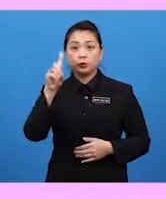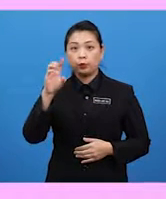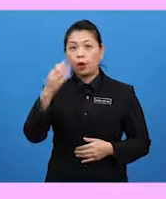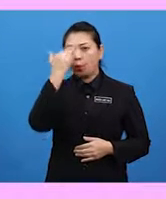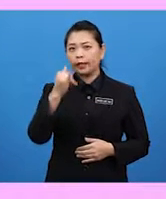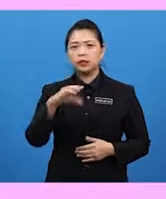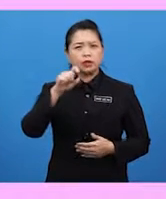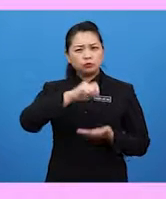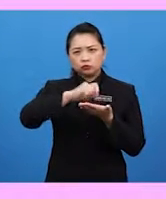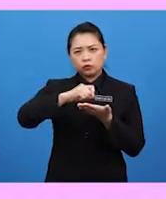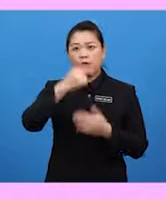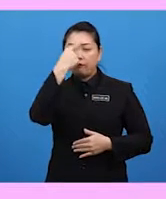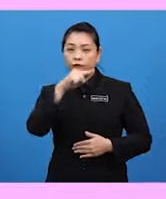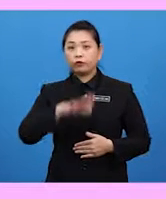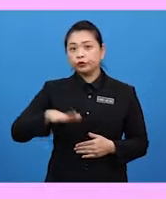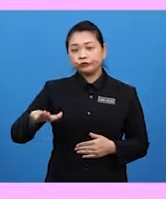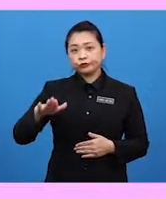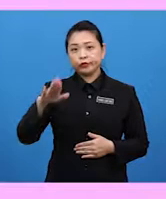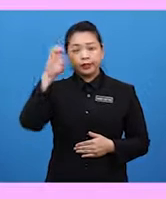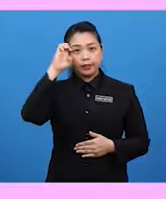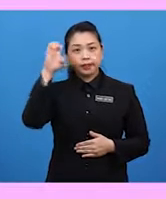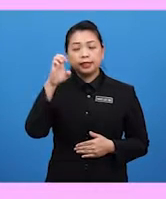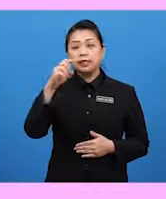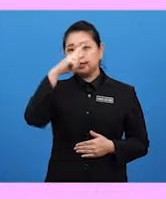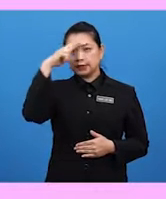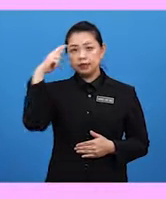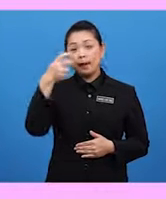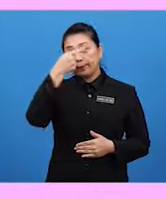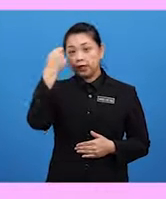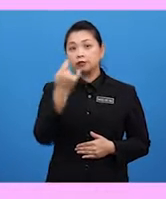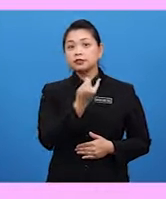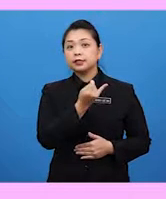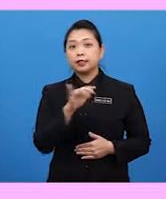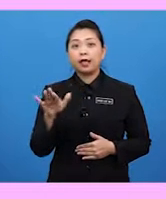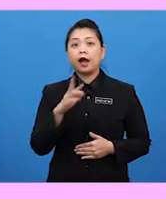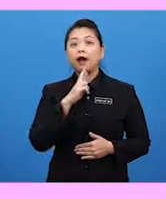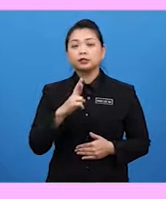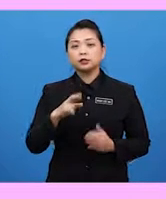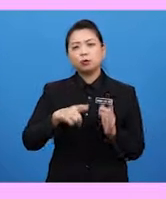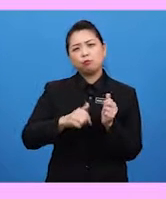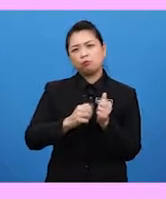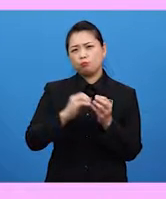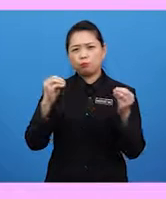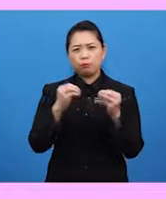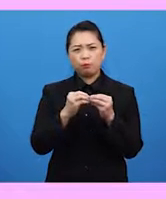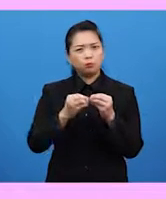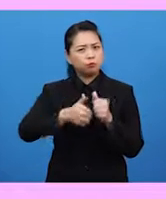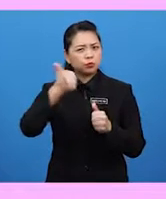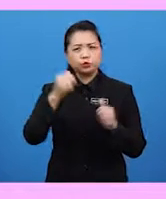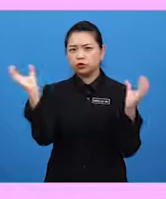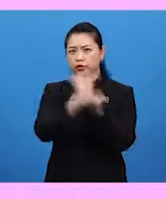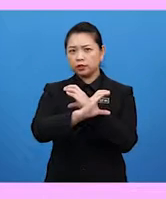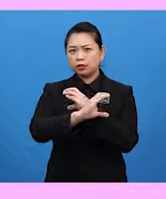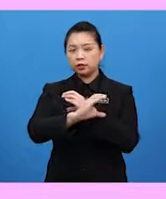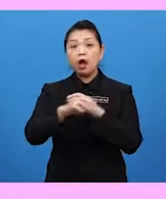up writing for children, he reasoned because they are the most challenging audience in the world, and